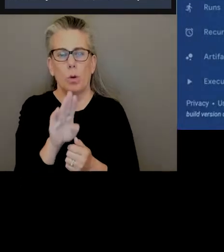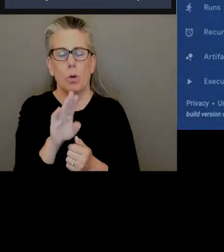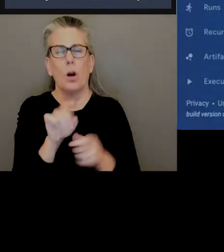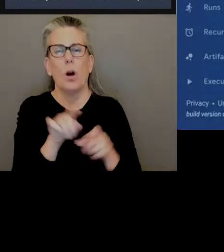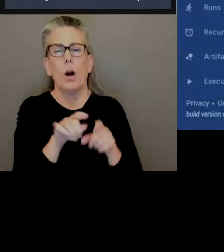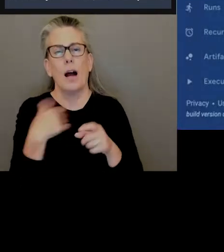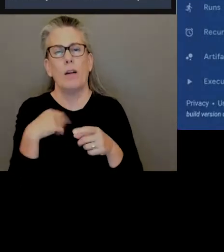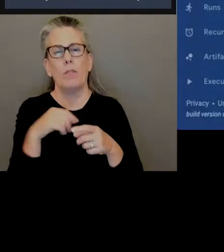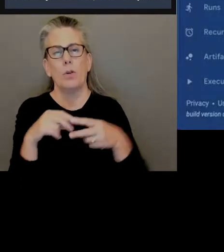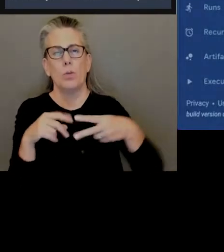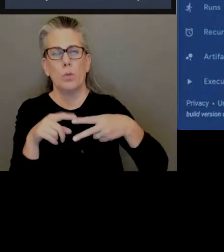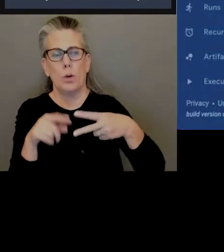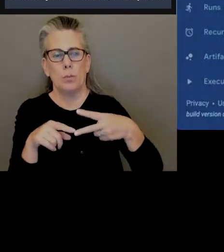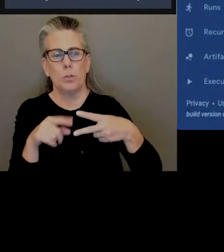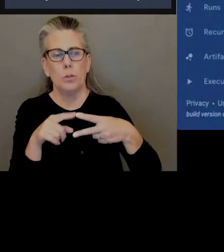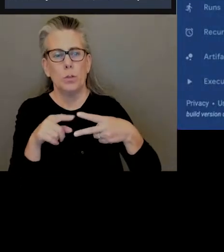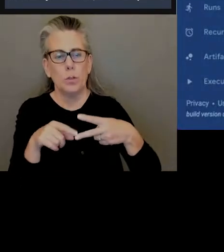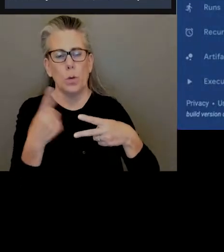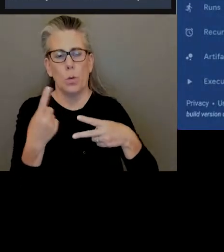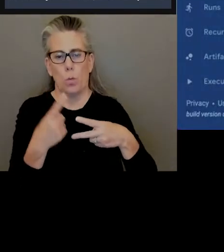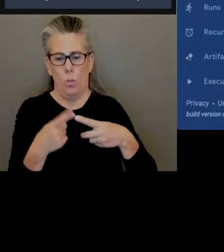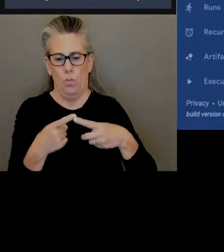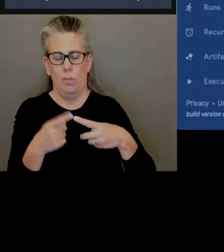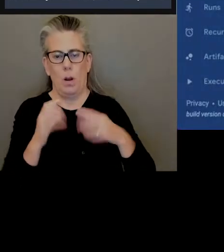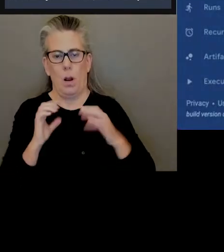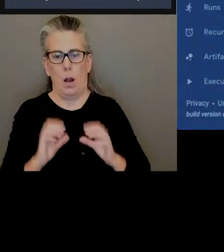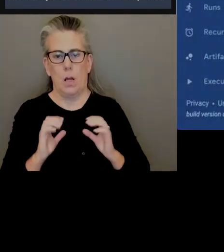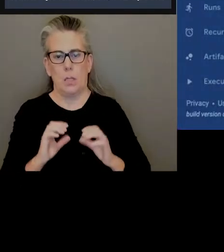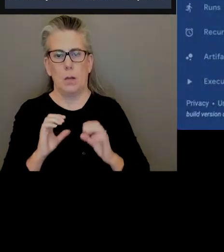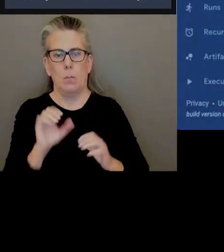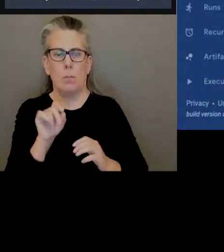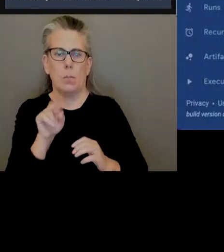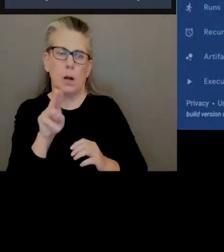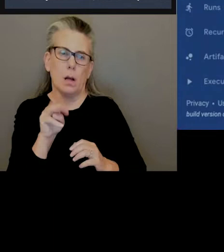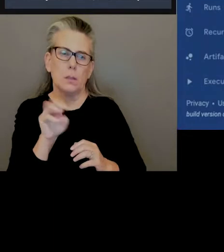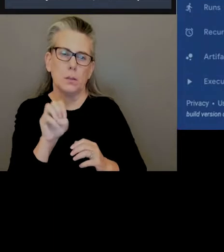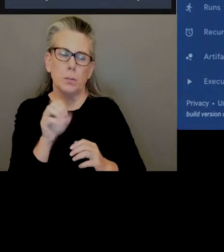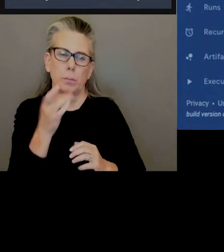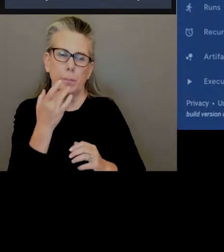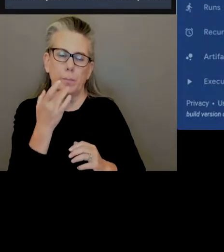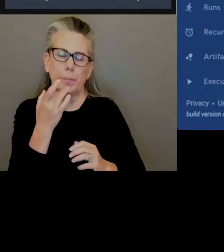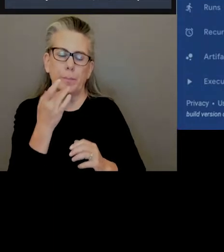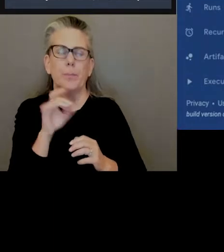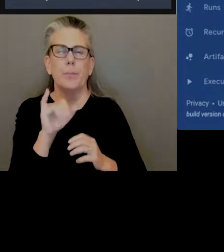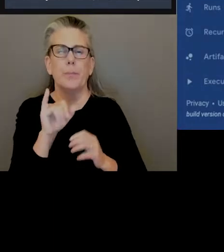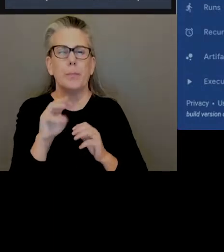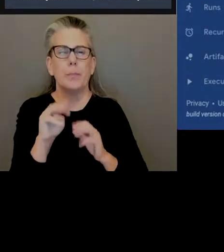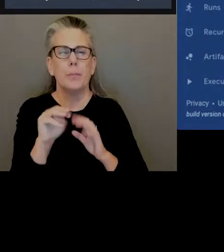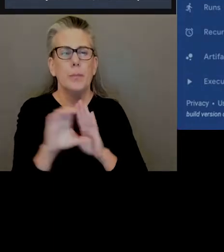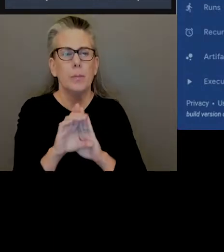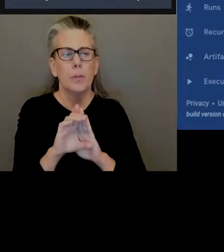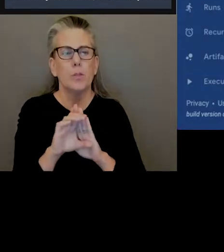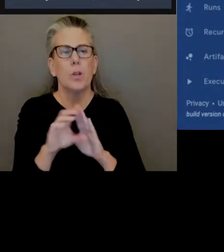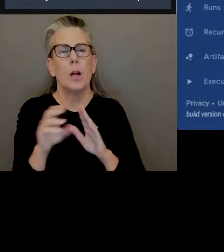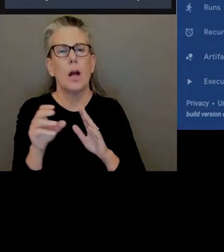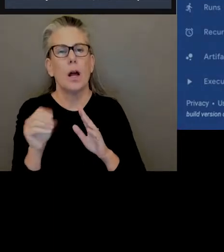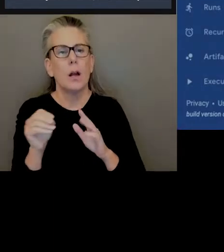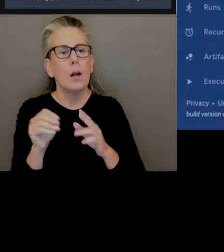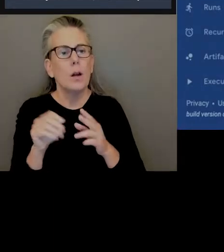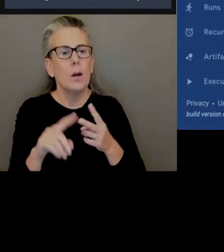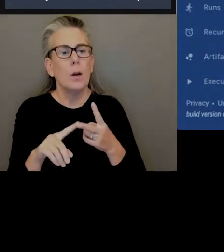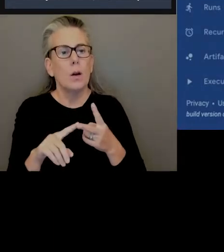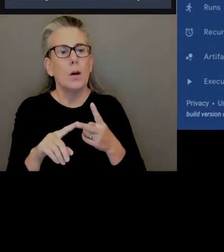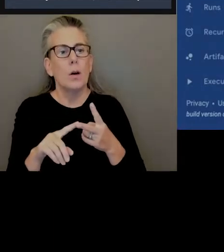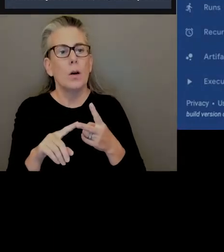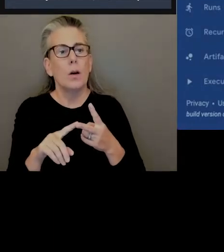One is the custom image, where you can basically, if you've already created a Jupyter image and you have pushed that